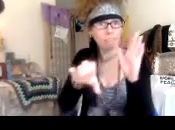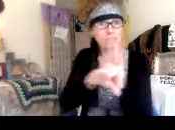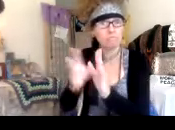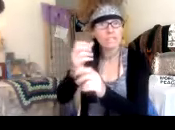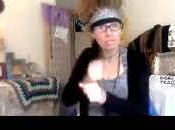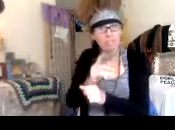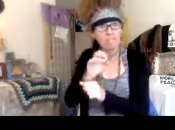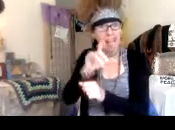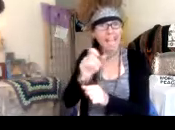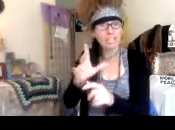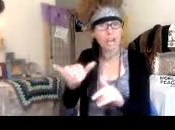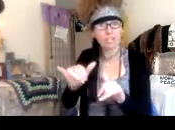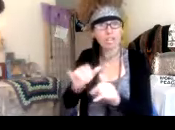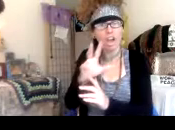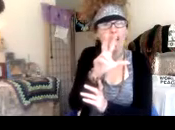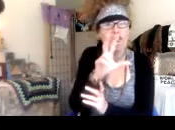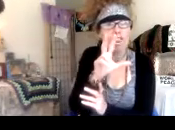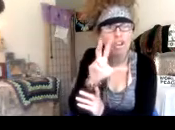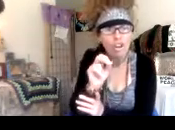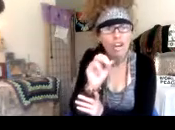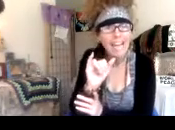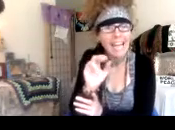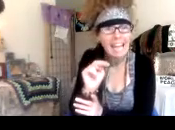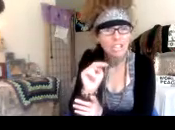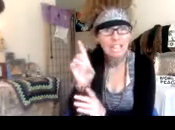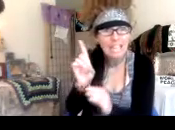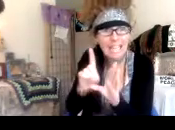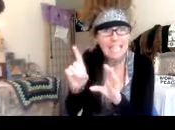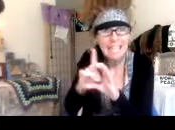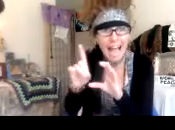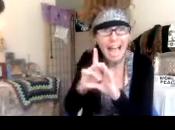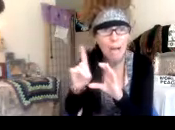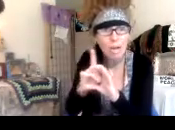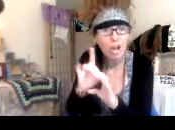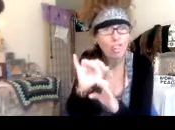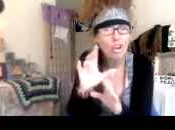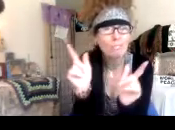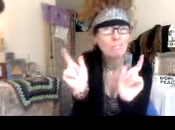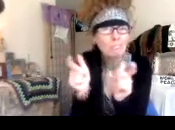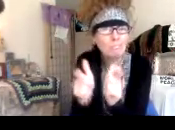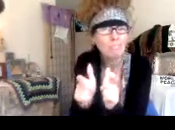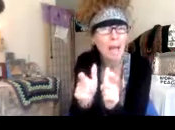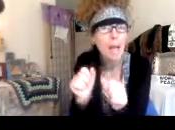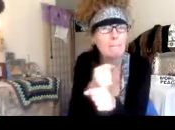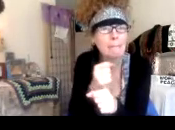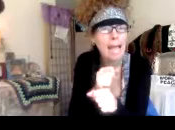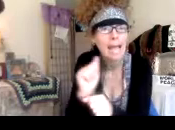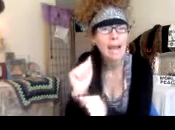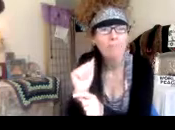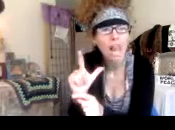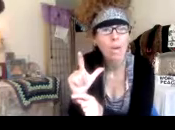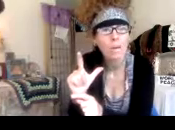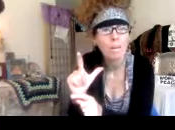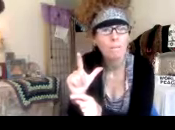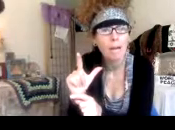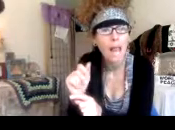and it's only 30 inches in diameter. 30 inches, and it's made of aluminum. And what really got my attention is